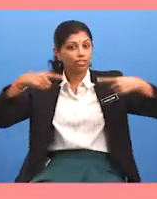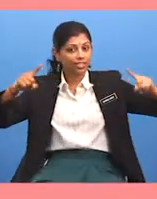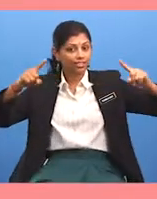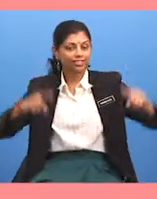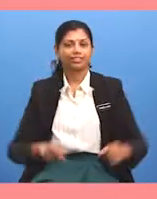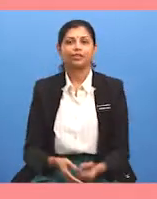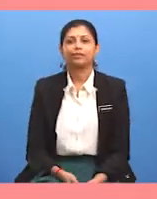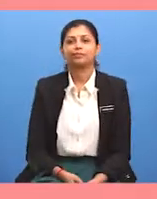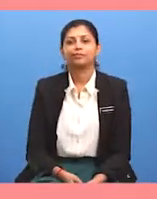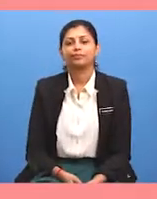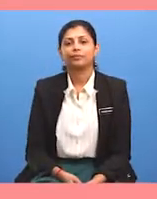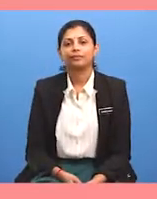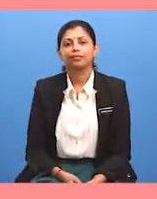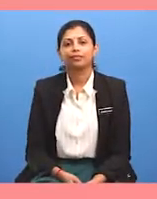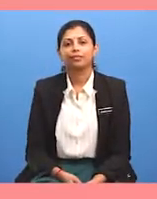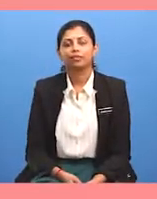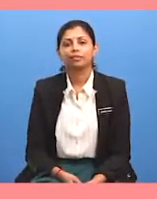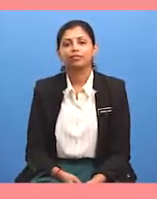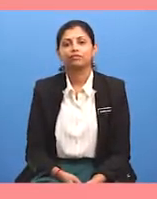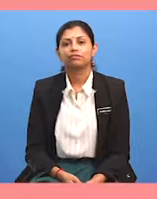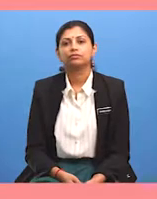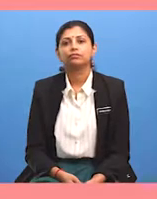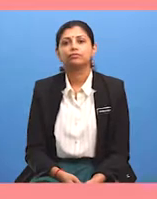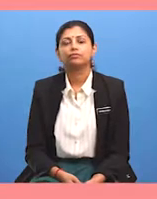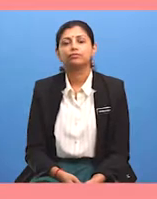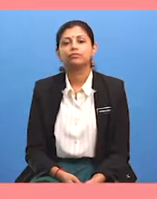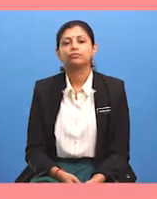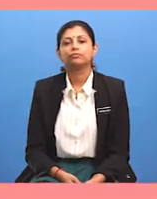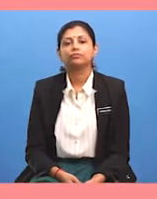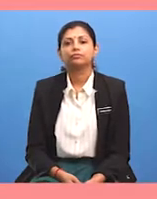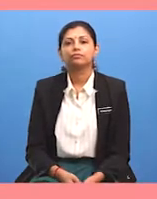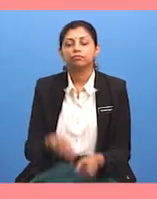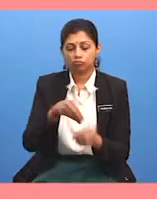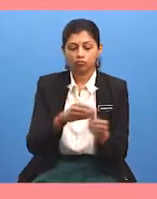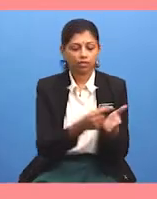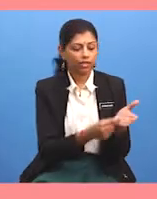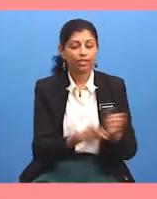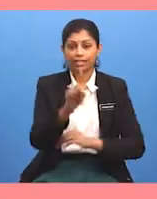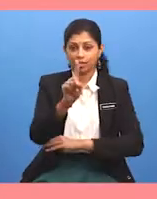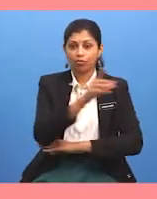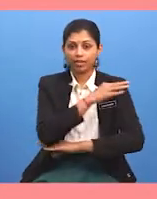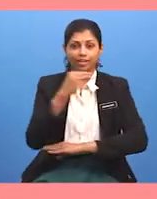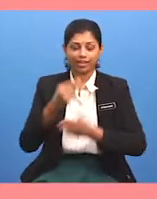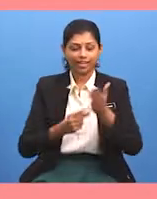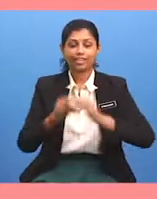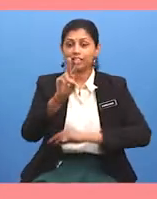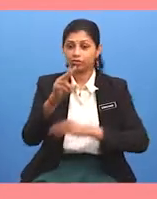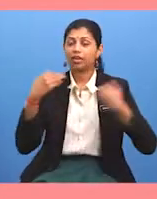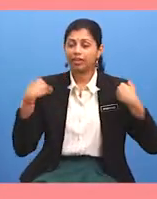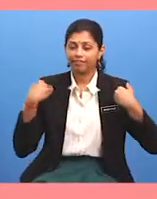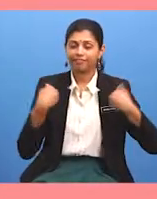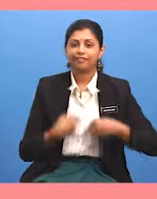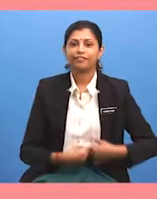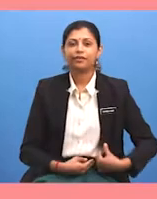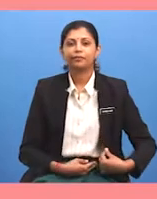and it is mentioned in lines 4, paragraph 1, and lines 35 to 36